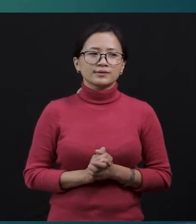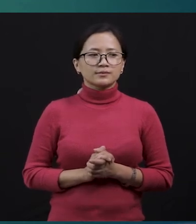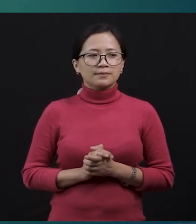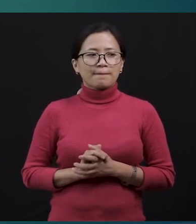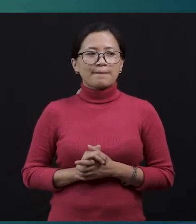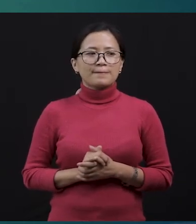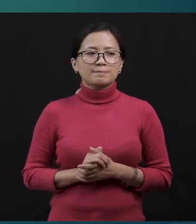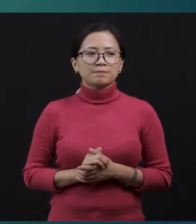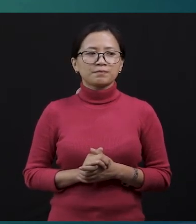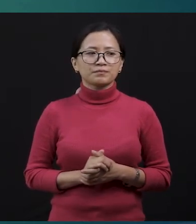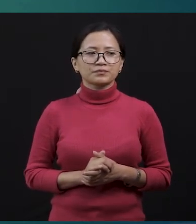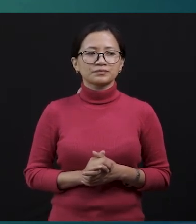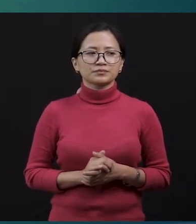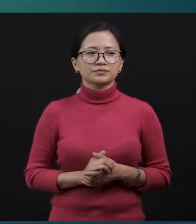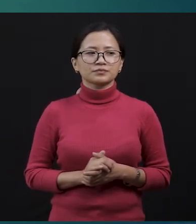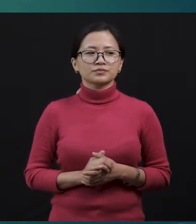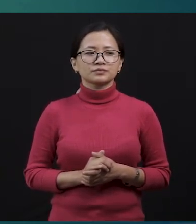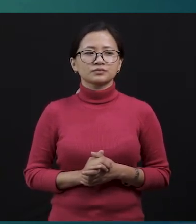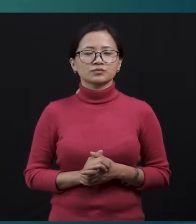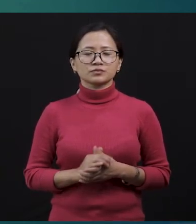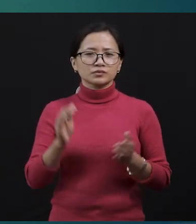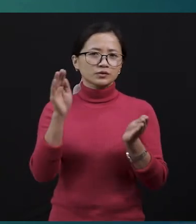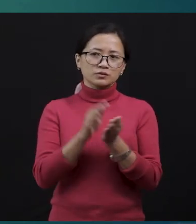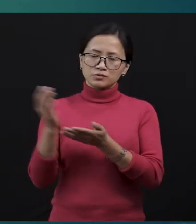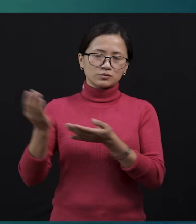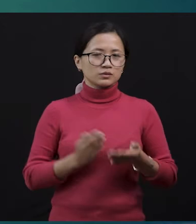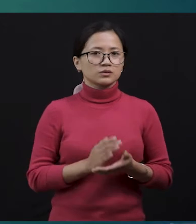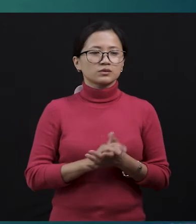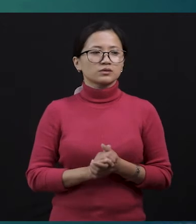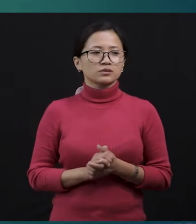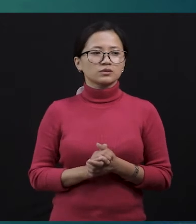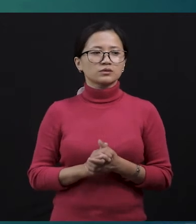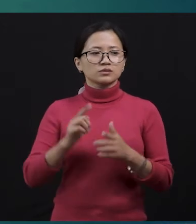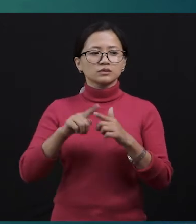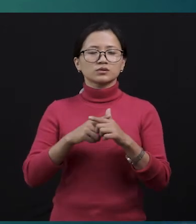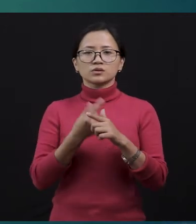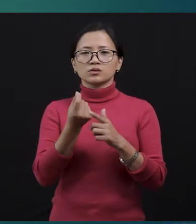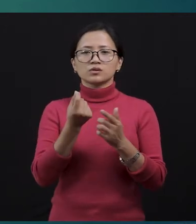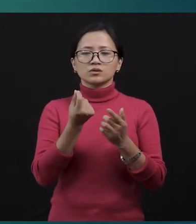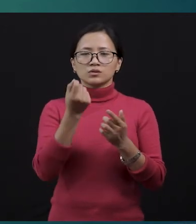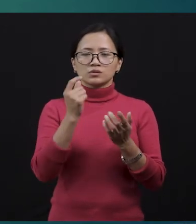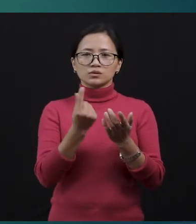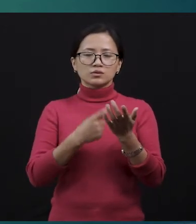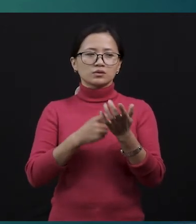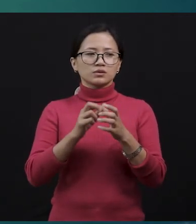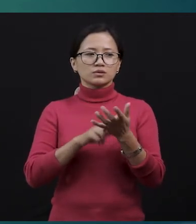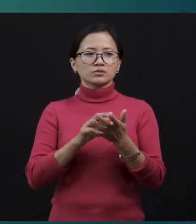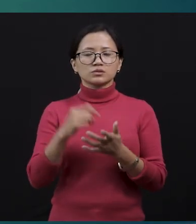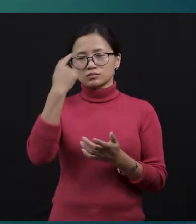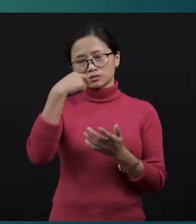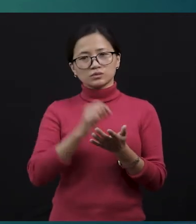come. And here I've just brought a short phrase, a journalist, of how a journalist had written. You know